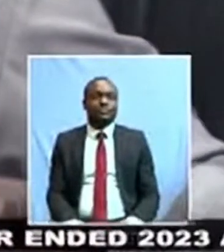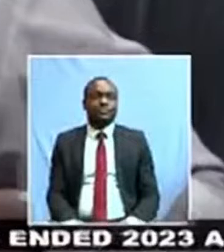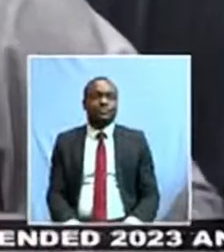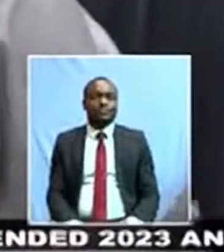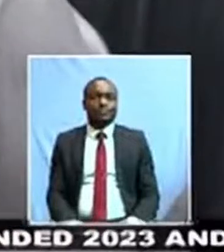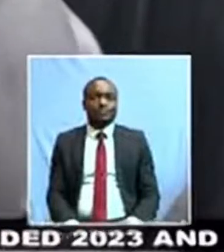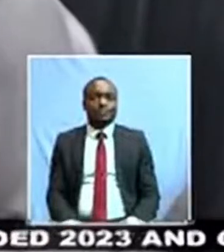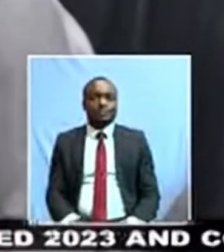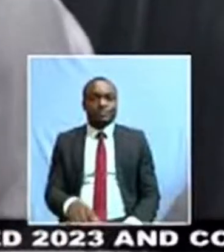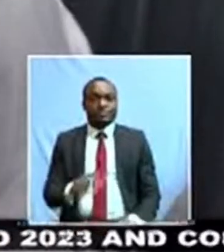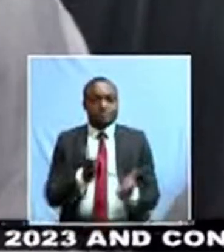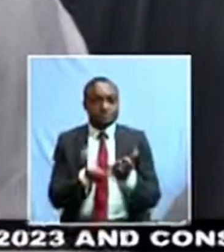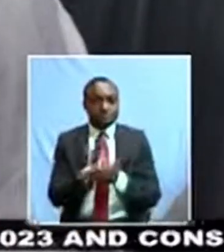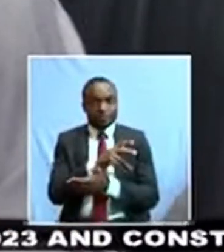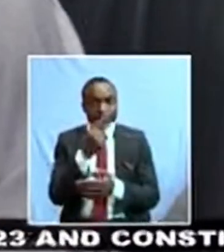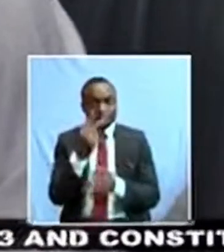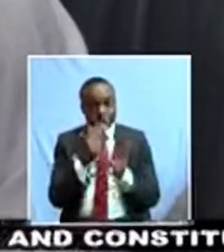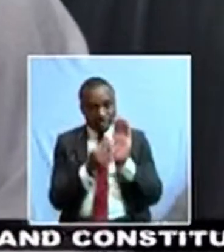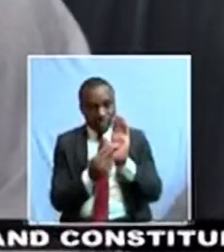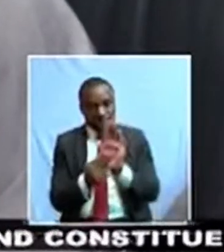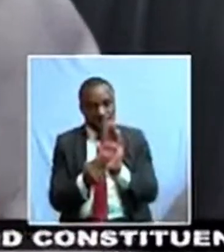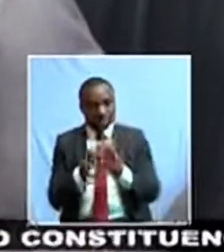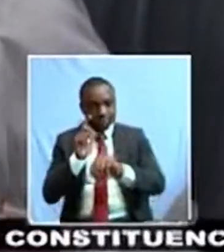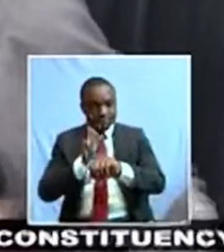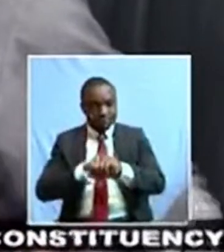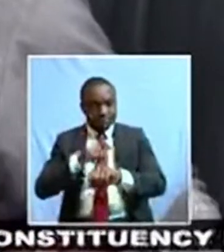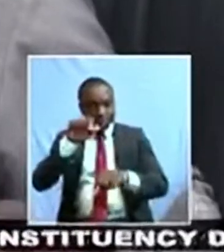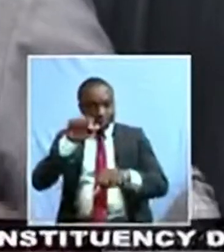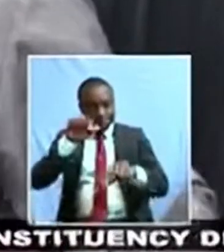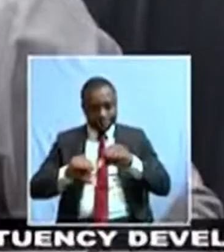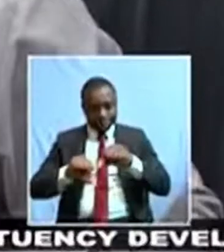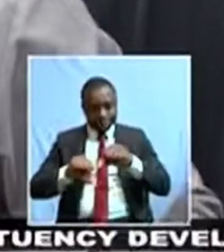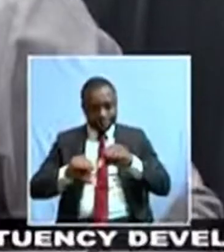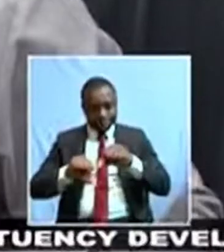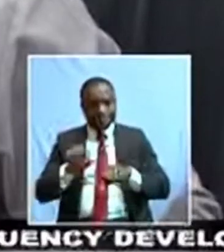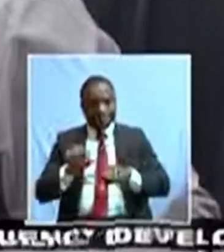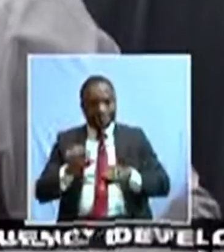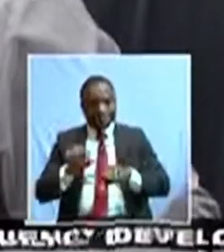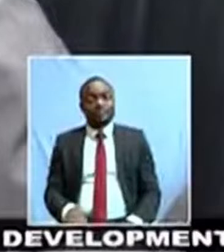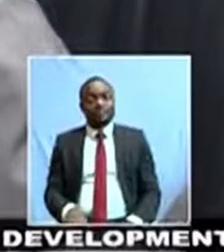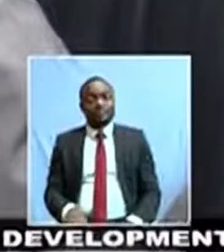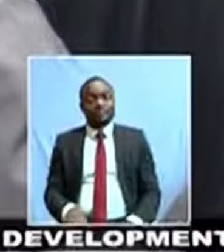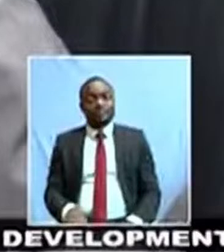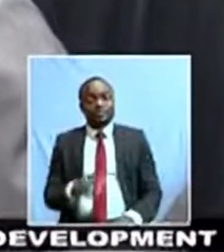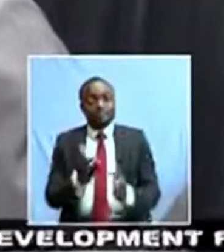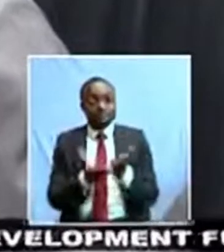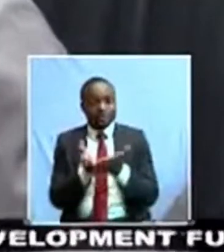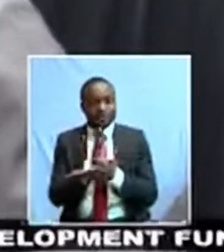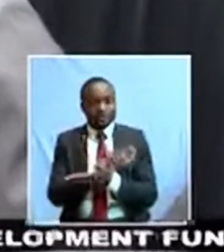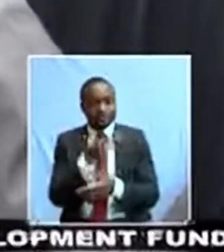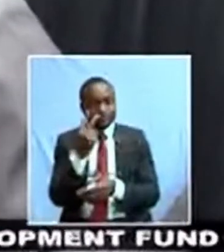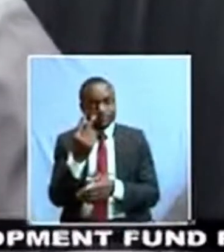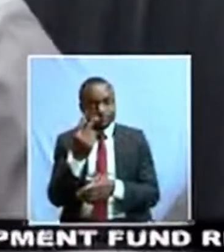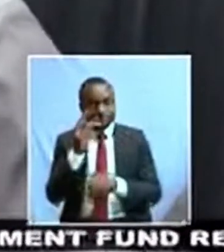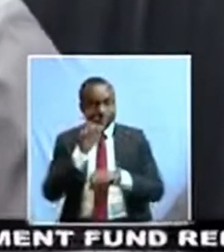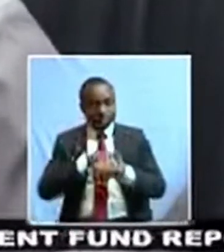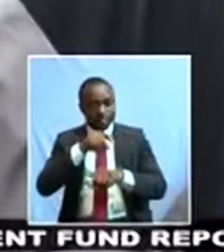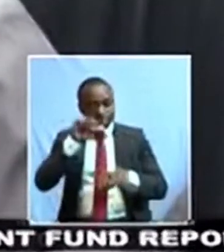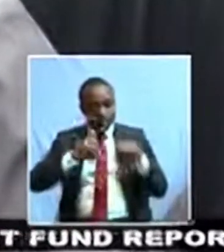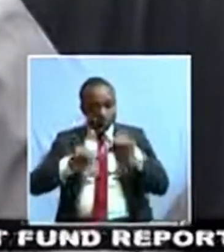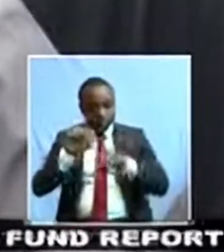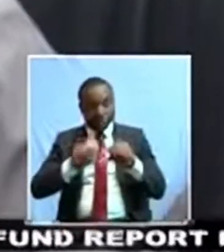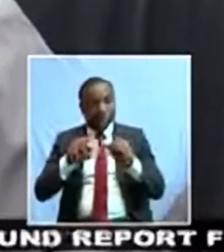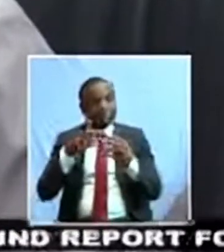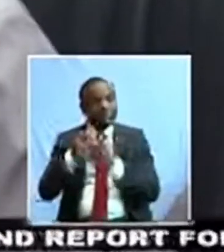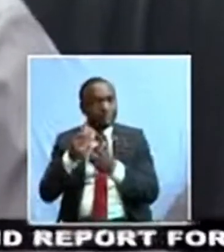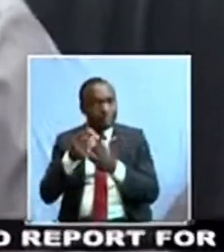Page 3 shows that at the time of audit, if we go to page 2 shows that at the time of audit, the